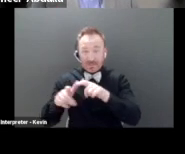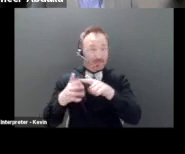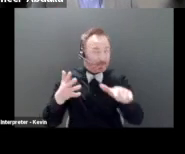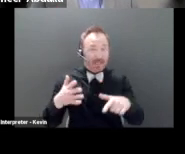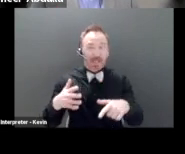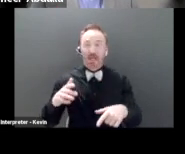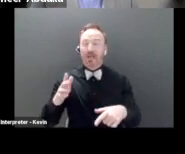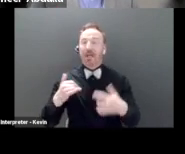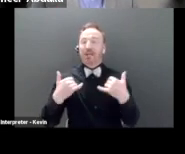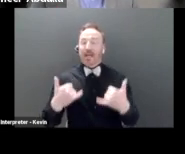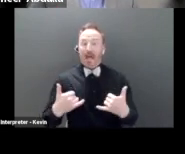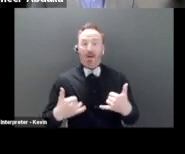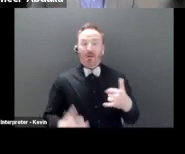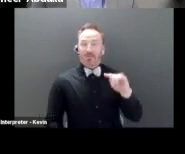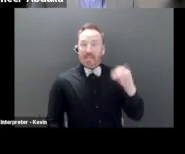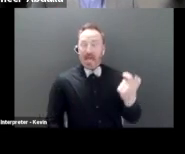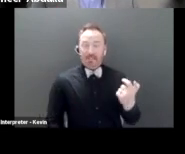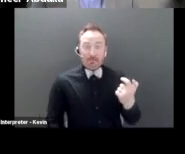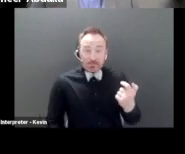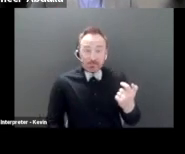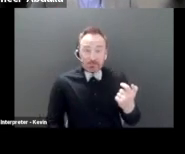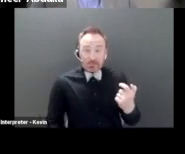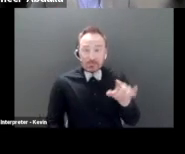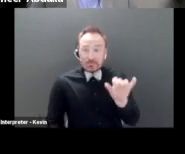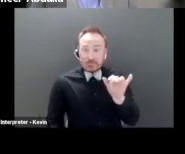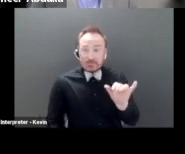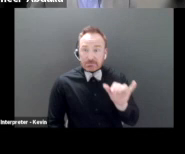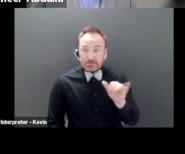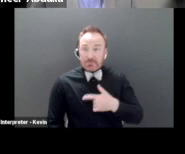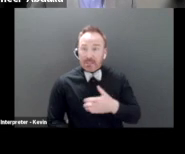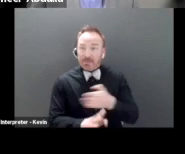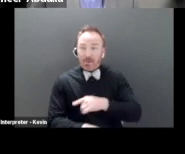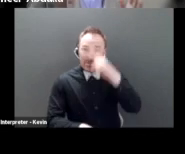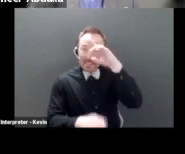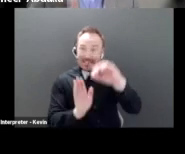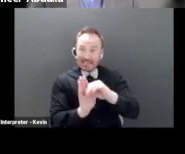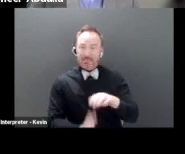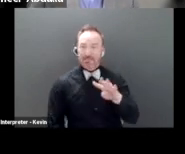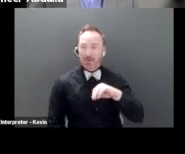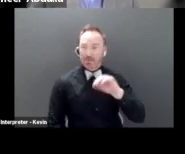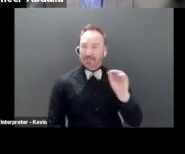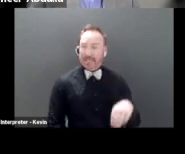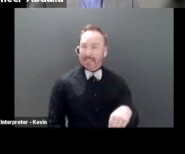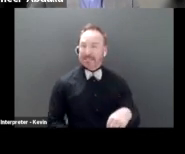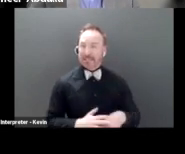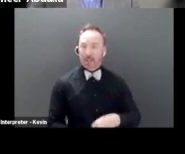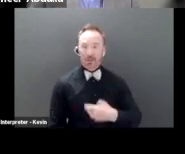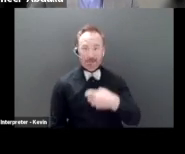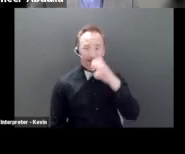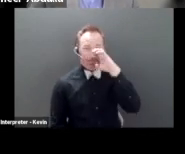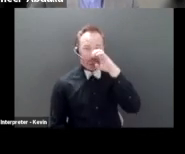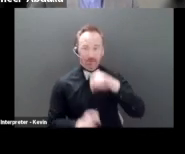a tax associated. And you can see that it's a 40% tax, so it is quite punitive. So wanted